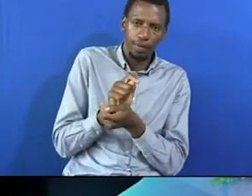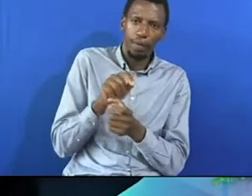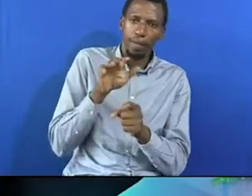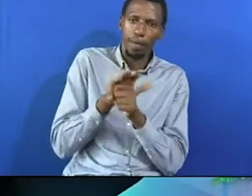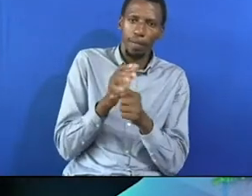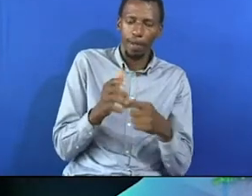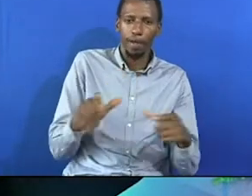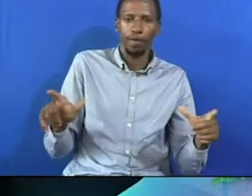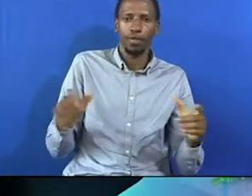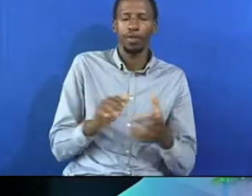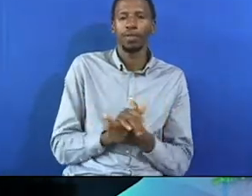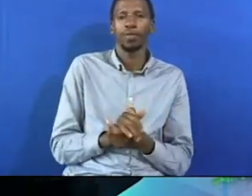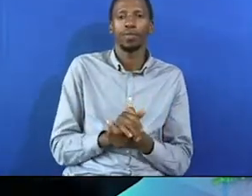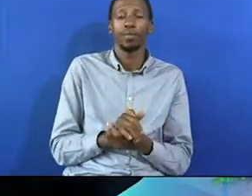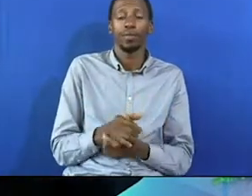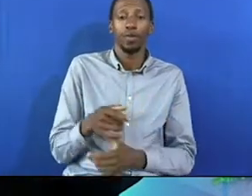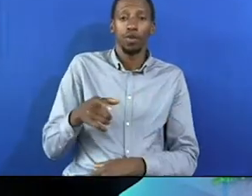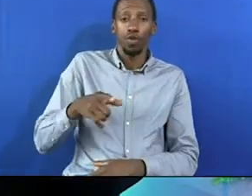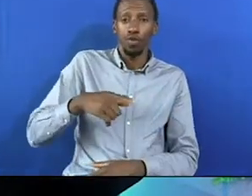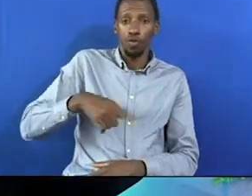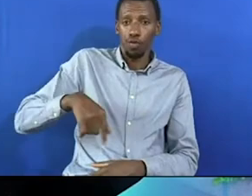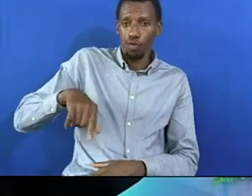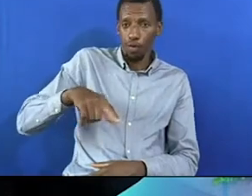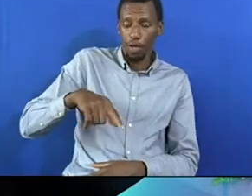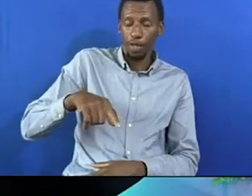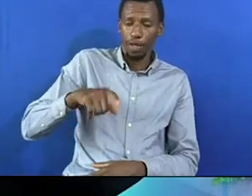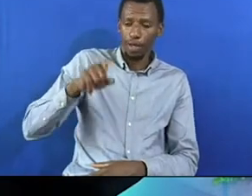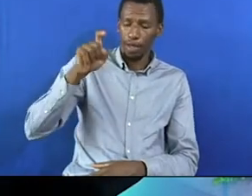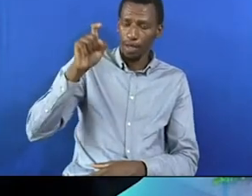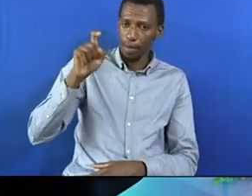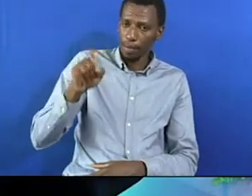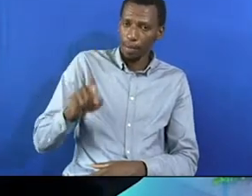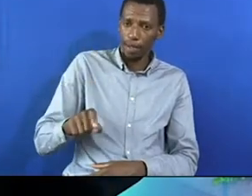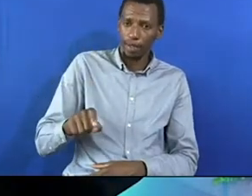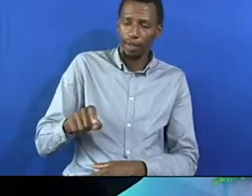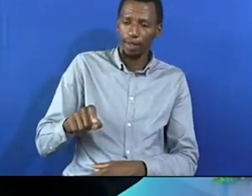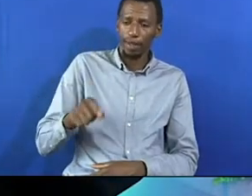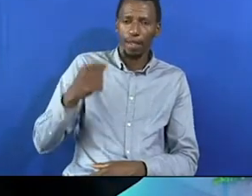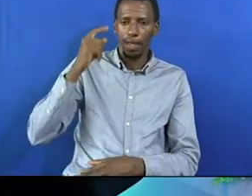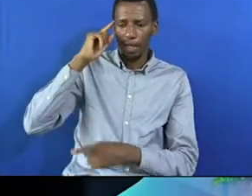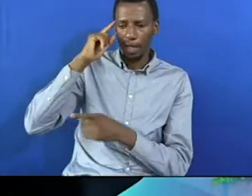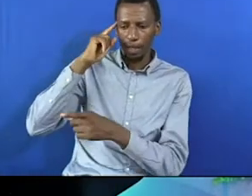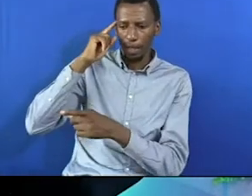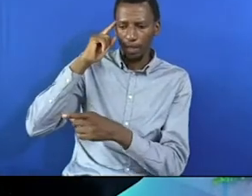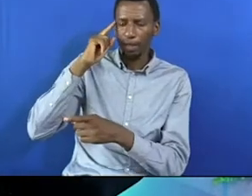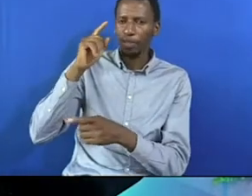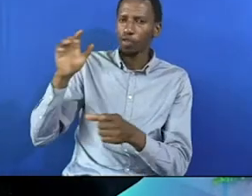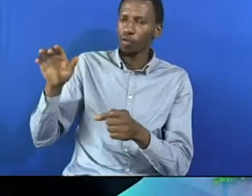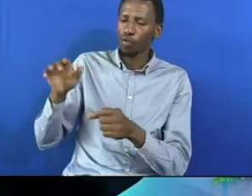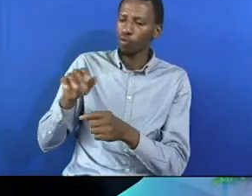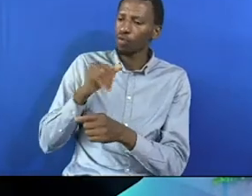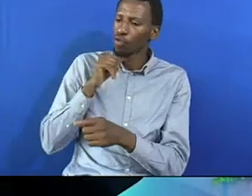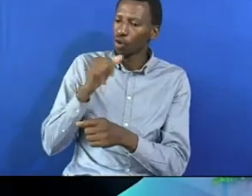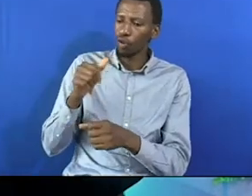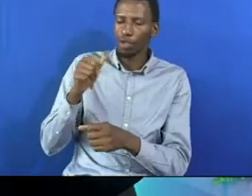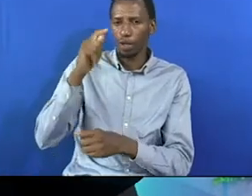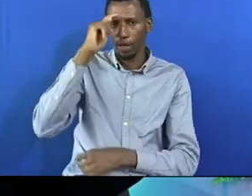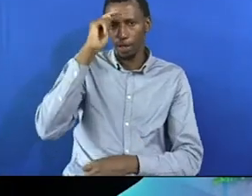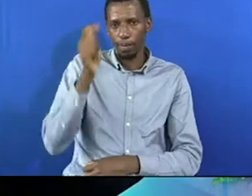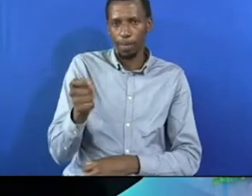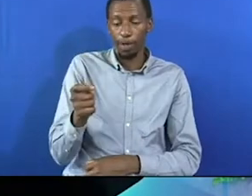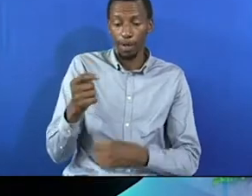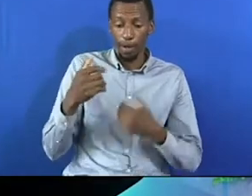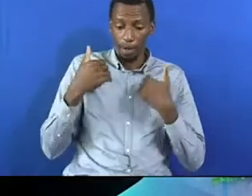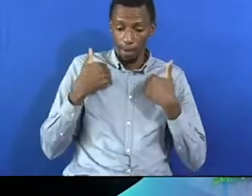used to. We must treat it as absolute disrespect of personal space to